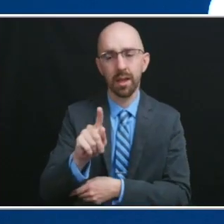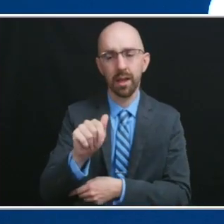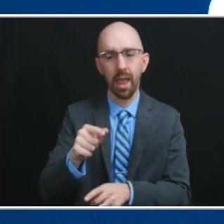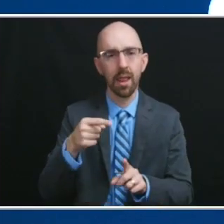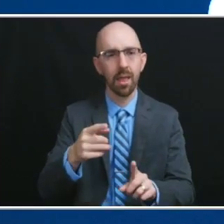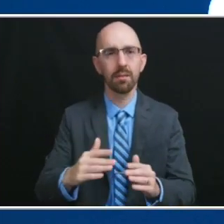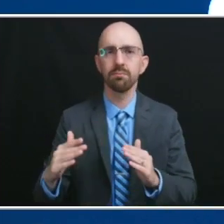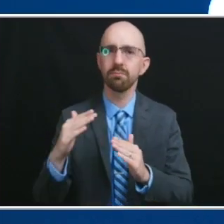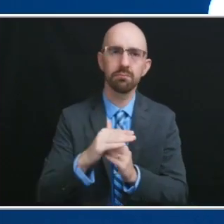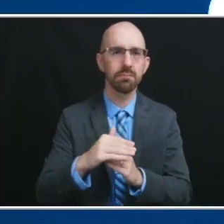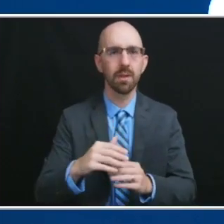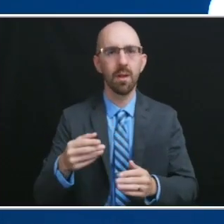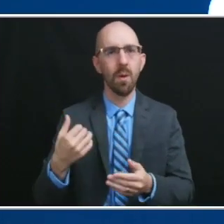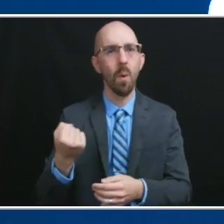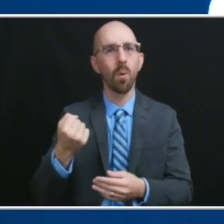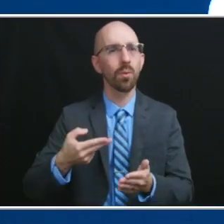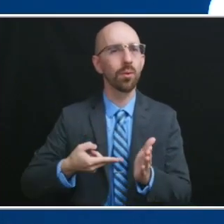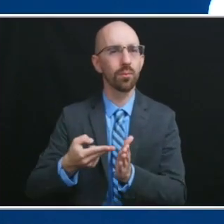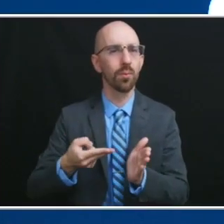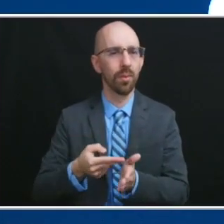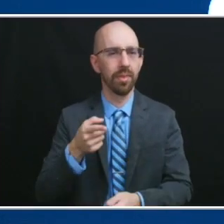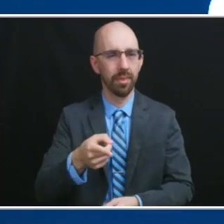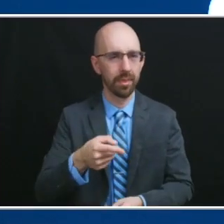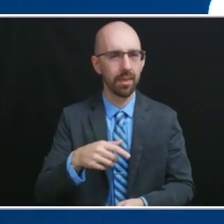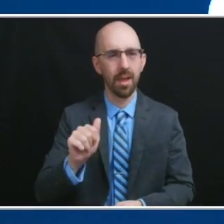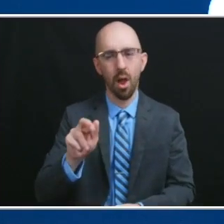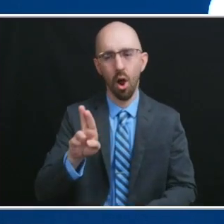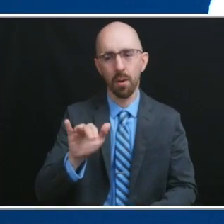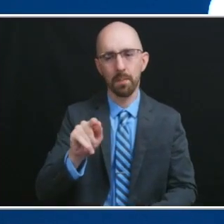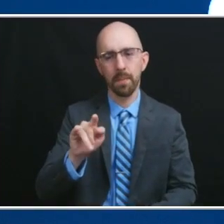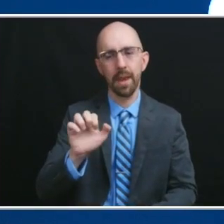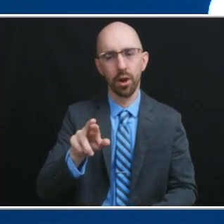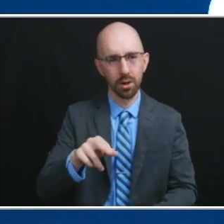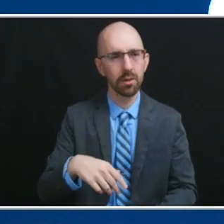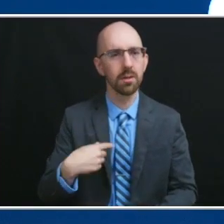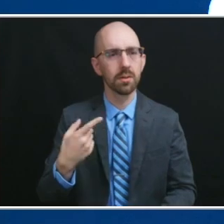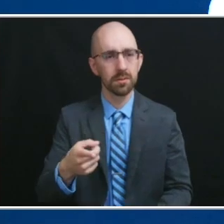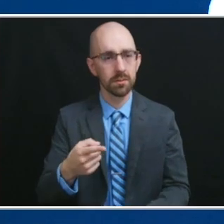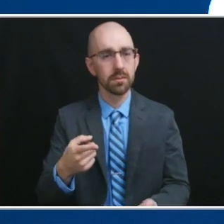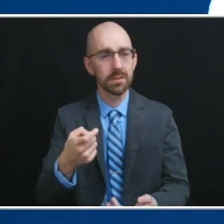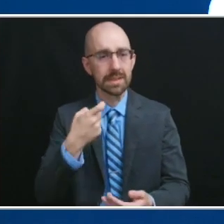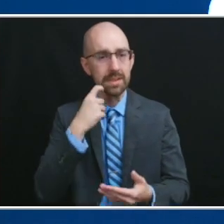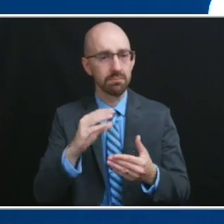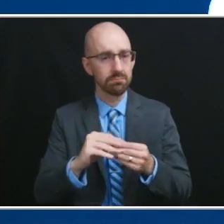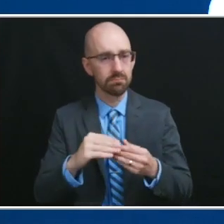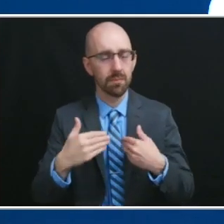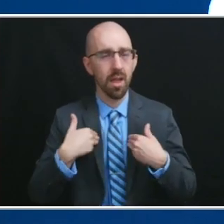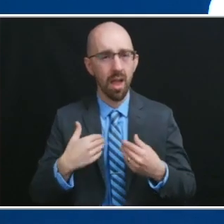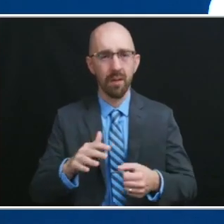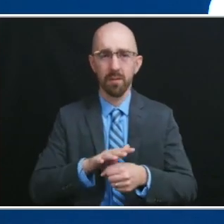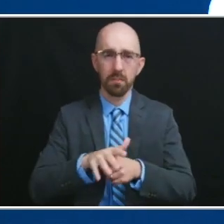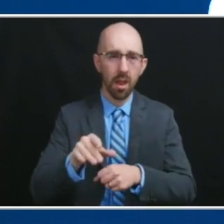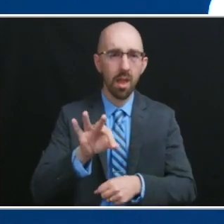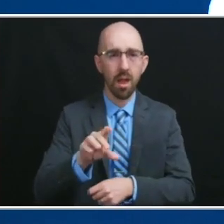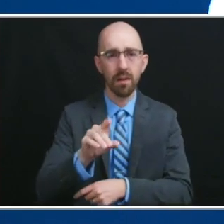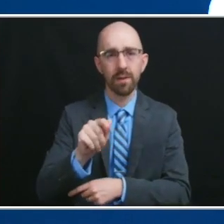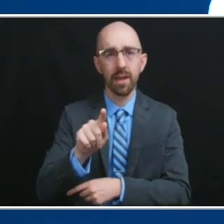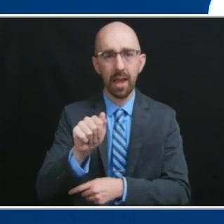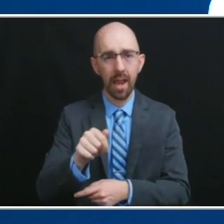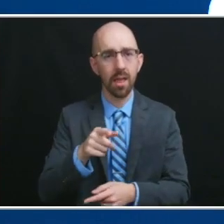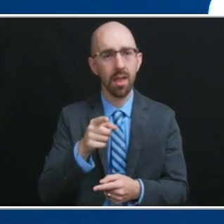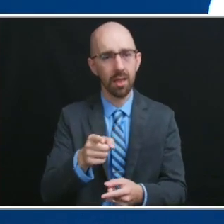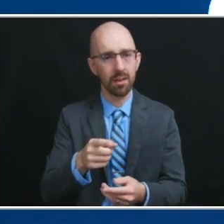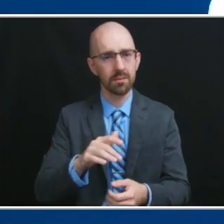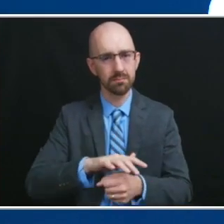arbiter. And as we just said, we have just a plethora of data, a large amount of data to